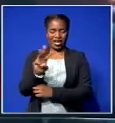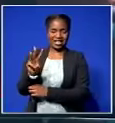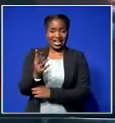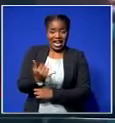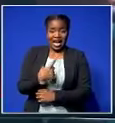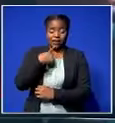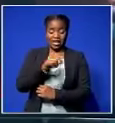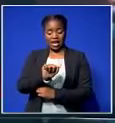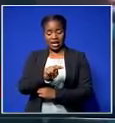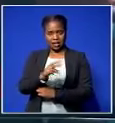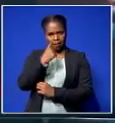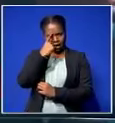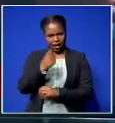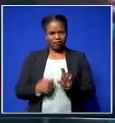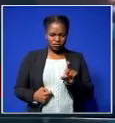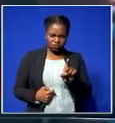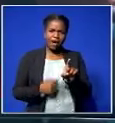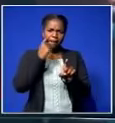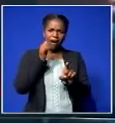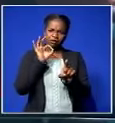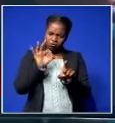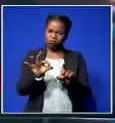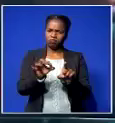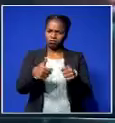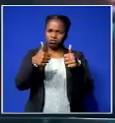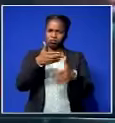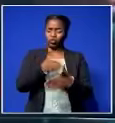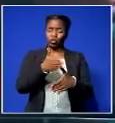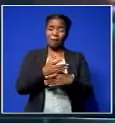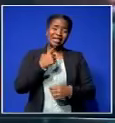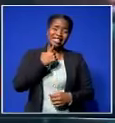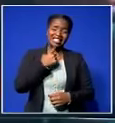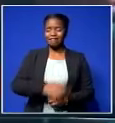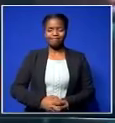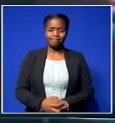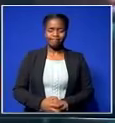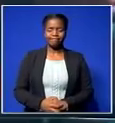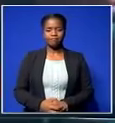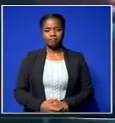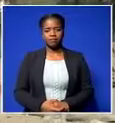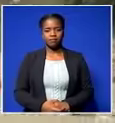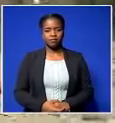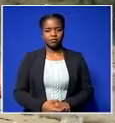the ANC believes Mokgoro is the man for a very daunting job in the troubled province.